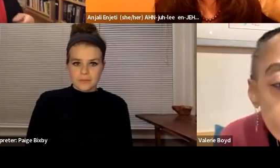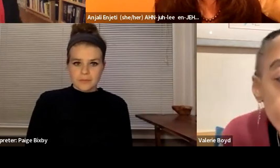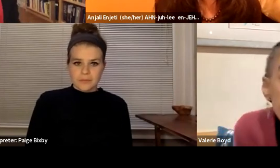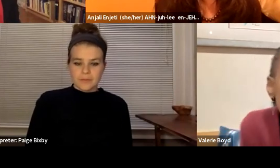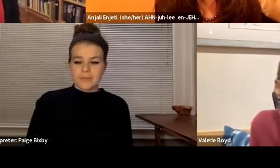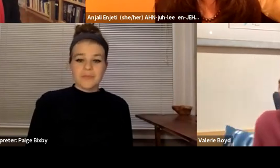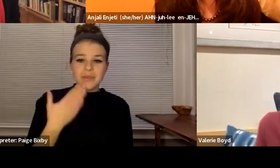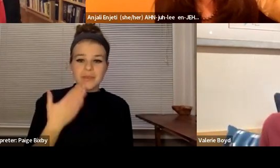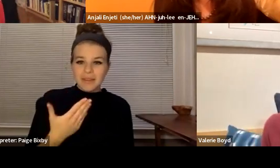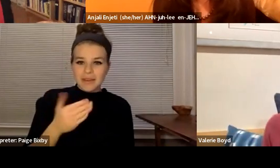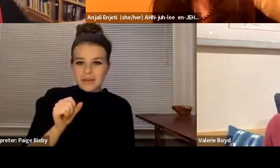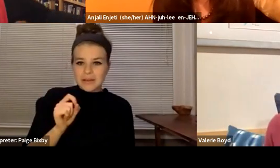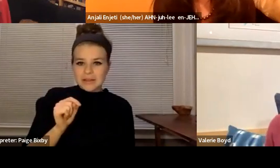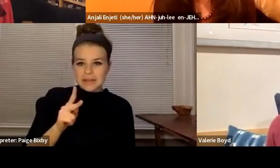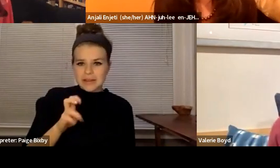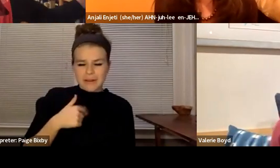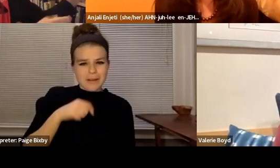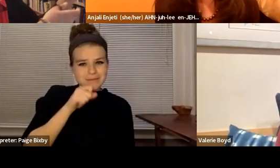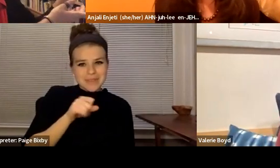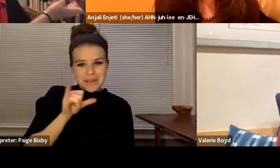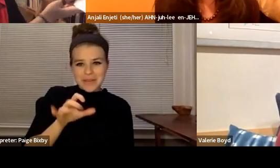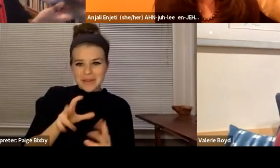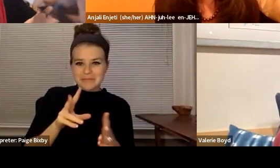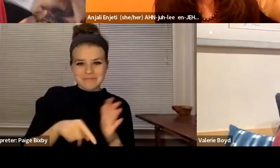Thanks, Steve. I love that piece so much. And